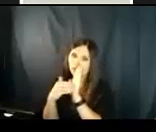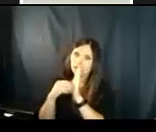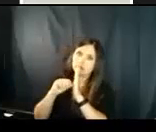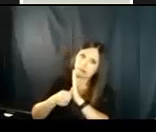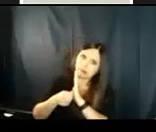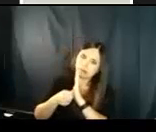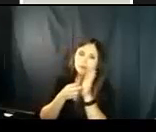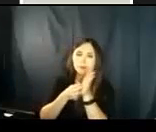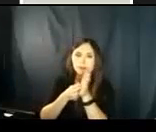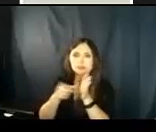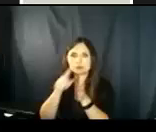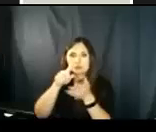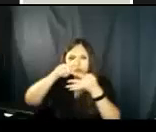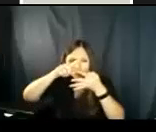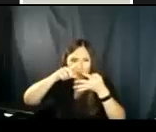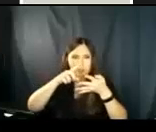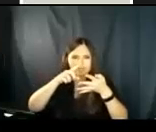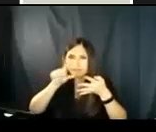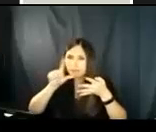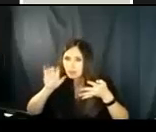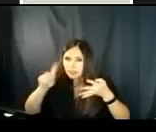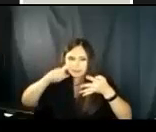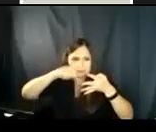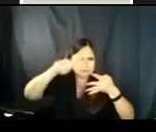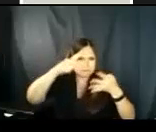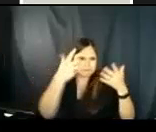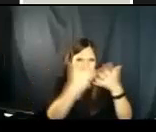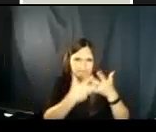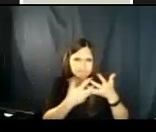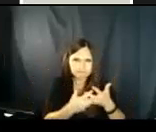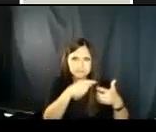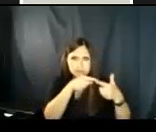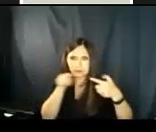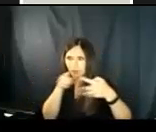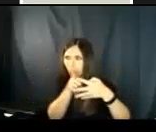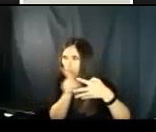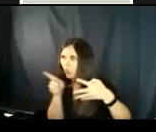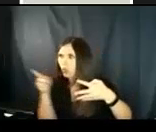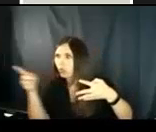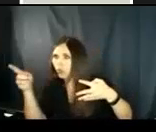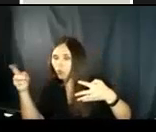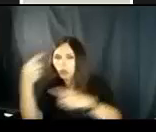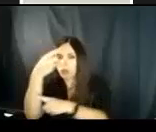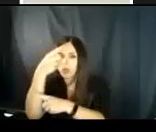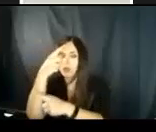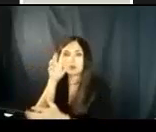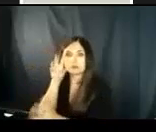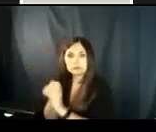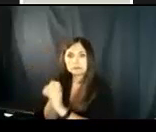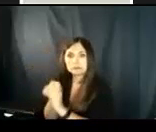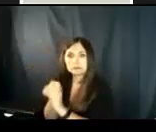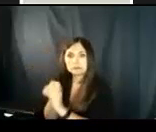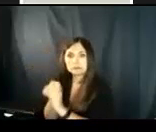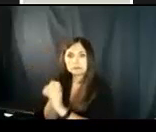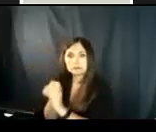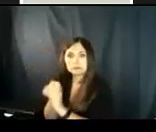sure that you check those links, that this is not going to deter their engagement, that they're going to get to that page and the link